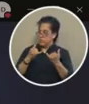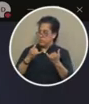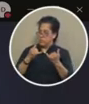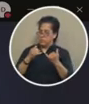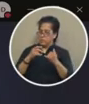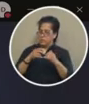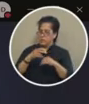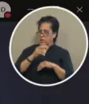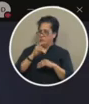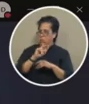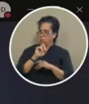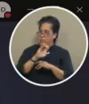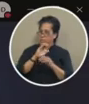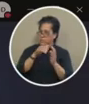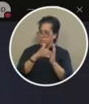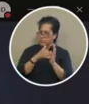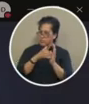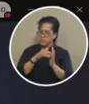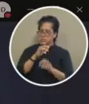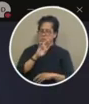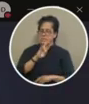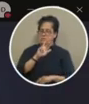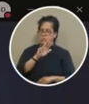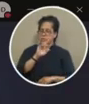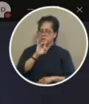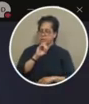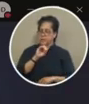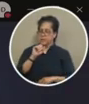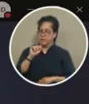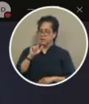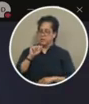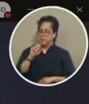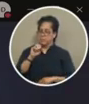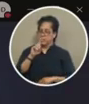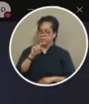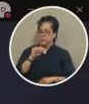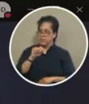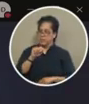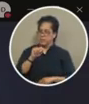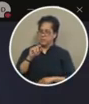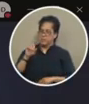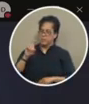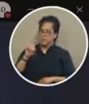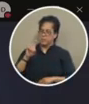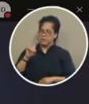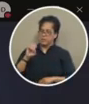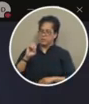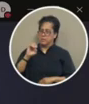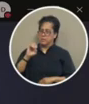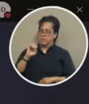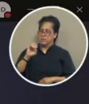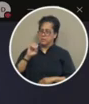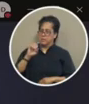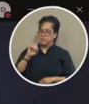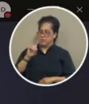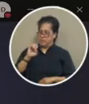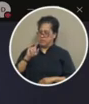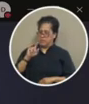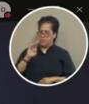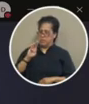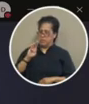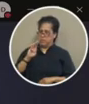Alameda Recreation Center located at 7380 Alameda to the Valle Bajo Recreation Center. This